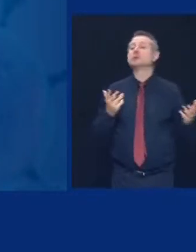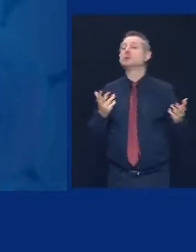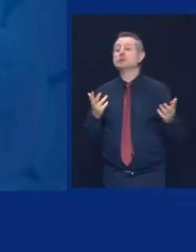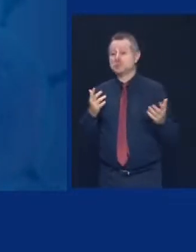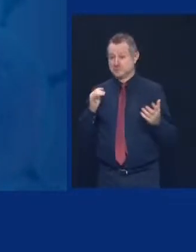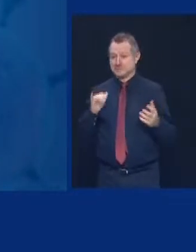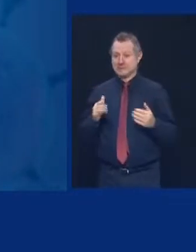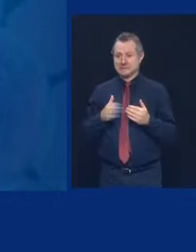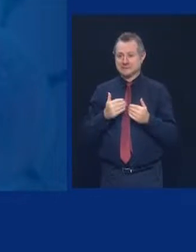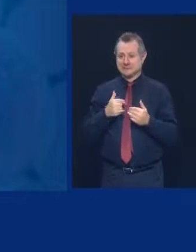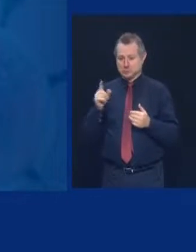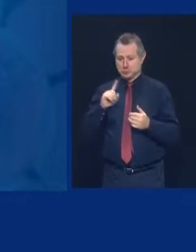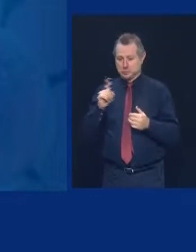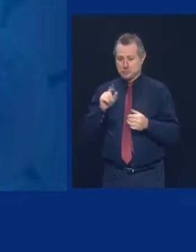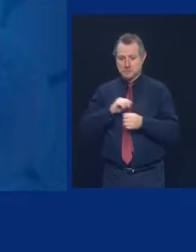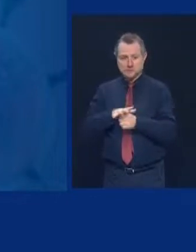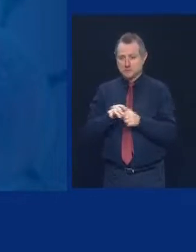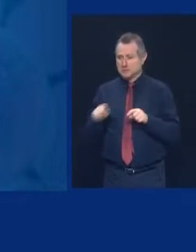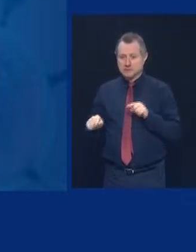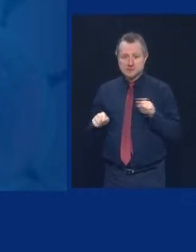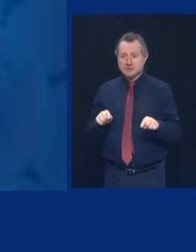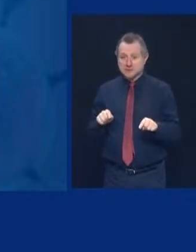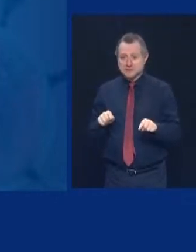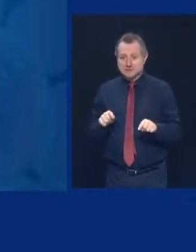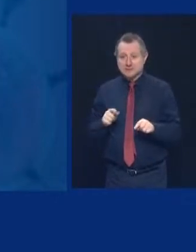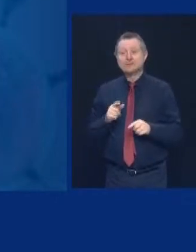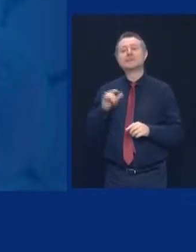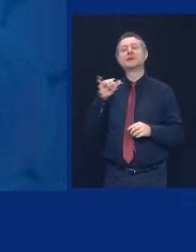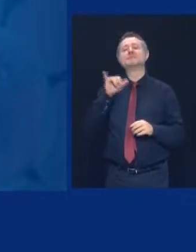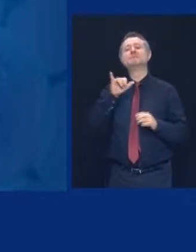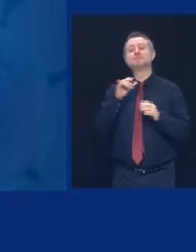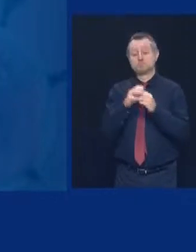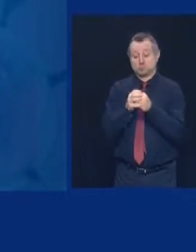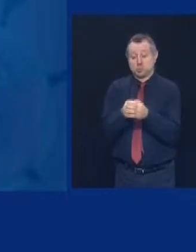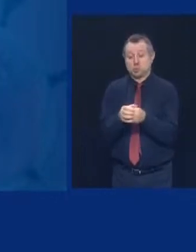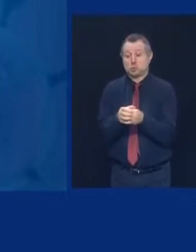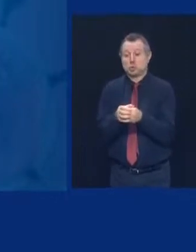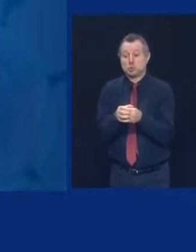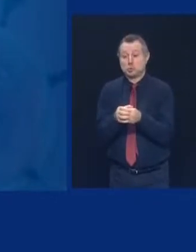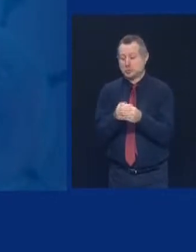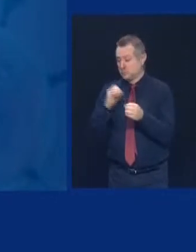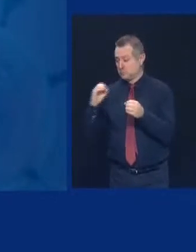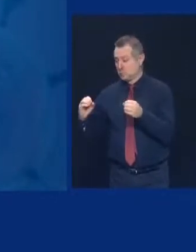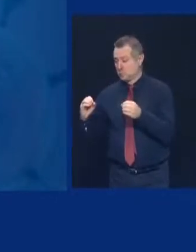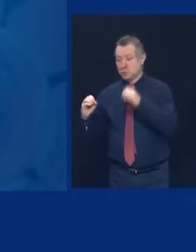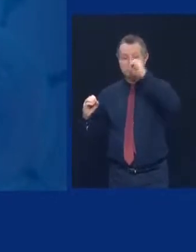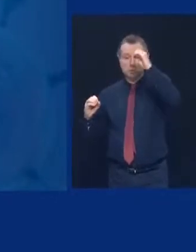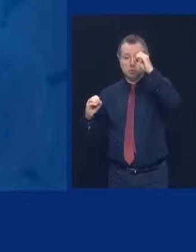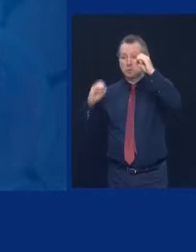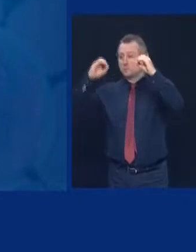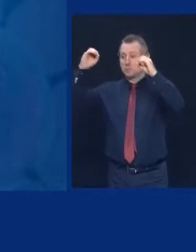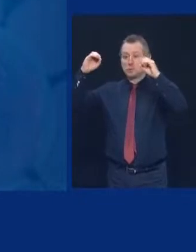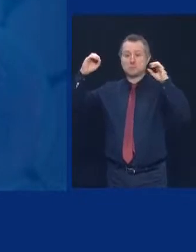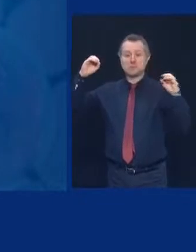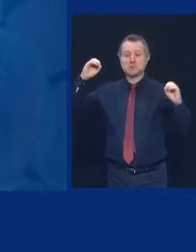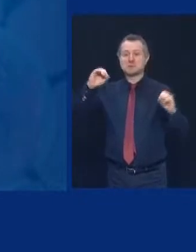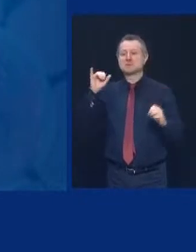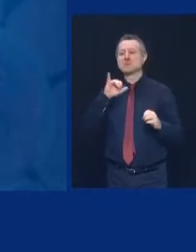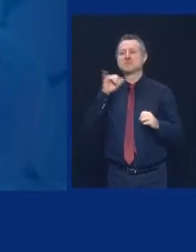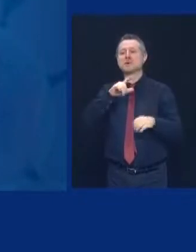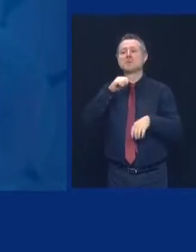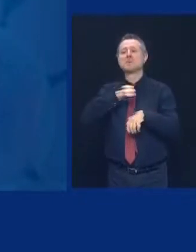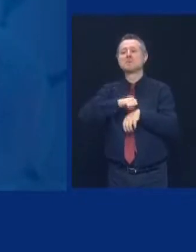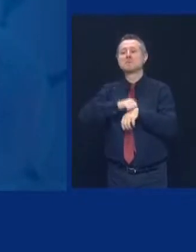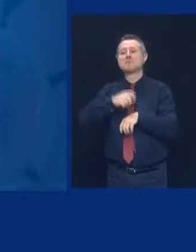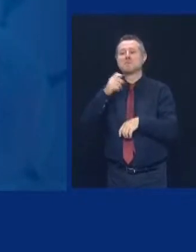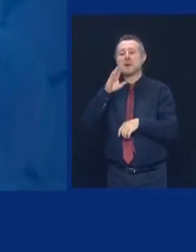expansion will be a series of concentric circles. It just works its way out. You drop a pebble into a pond, and